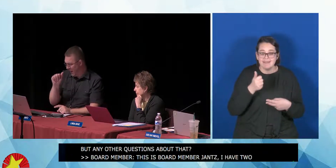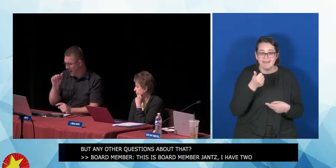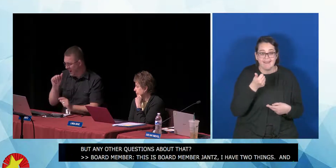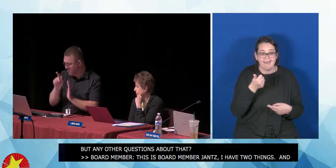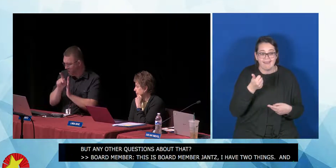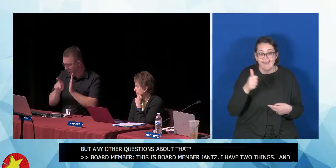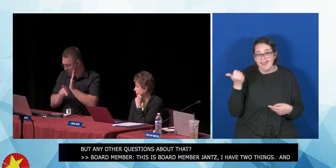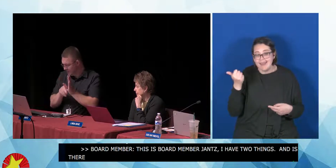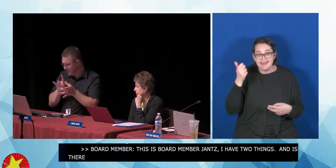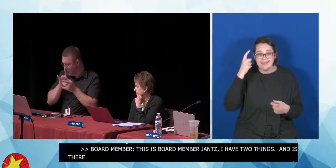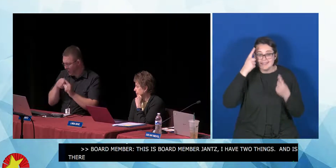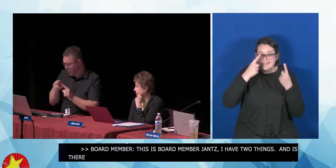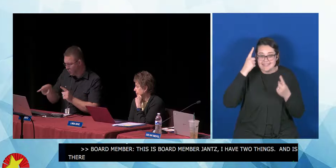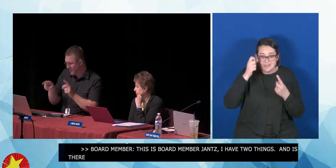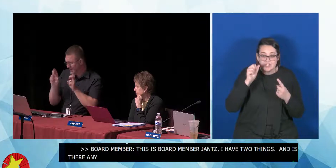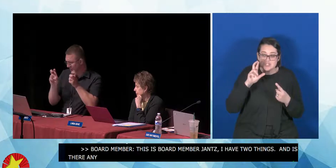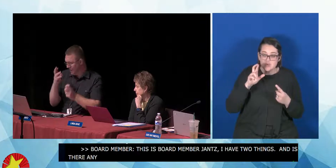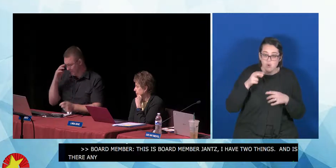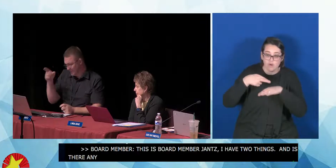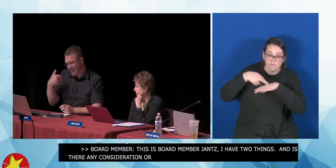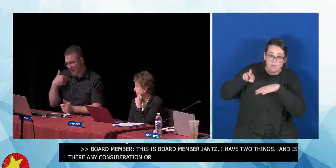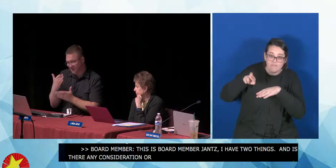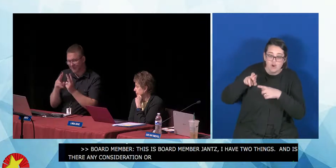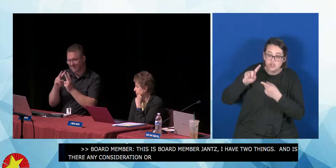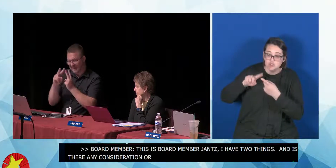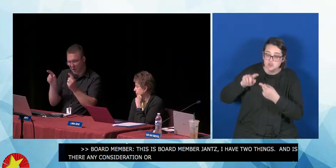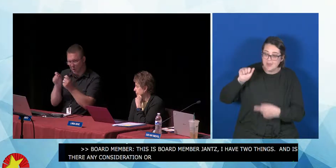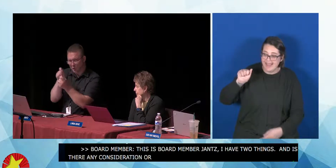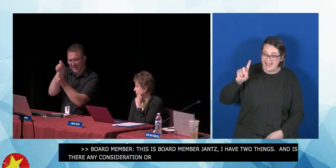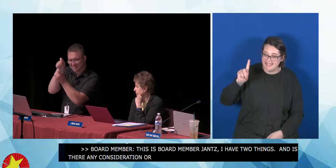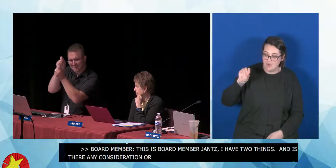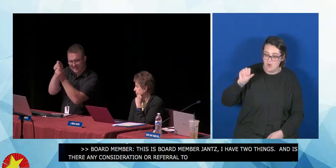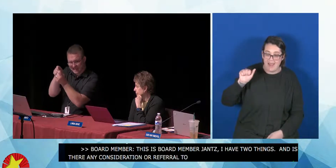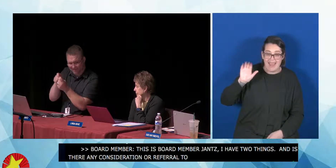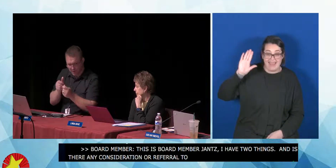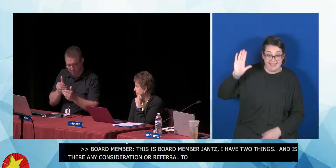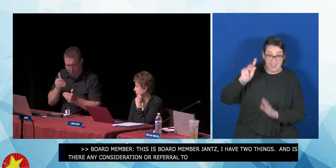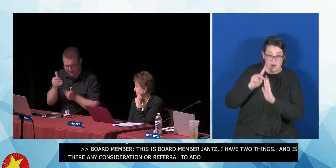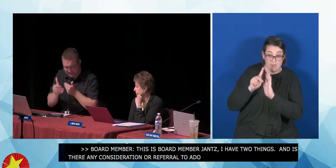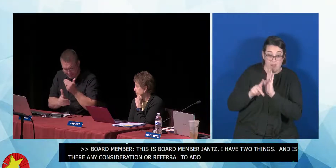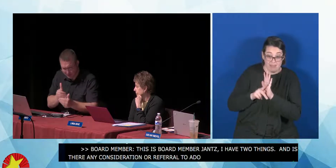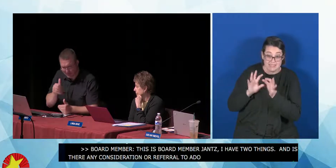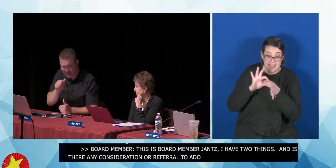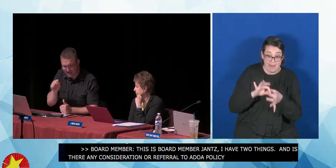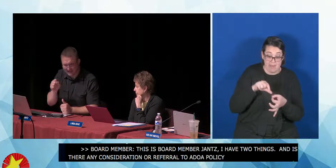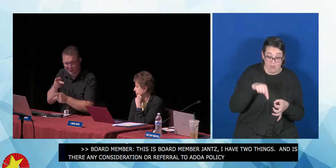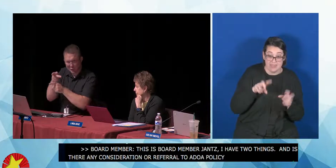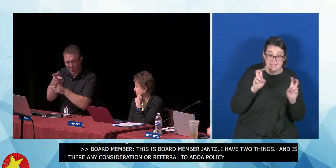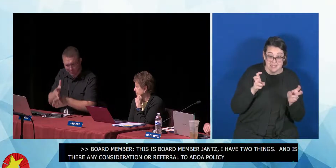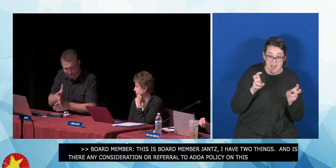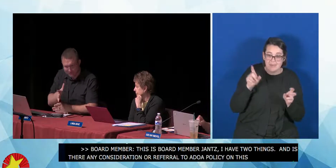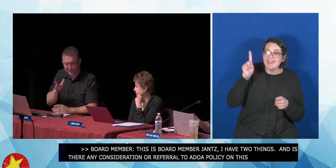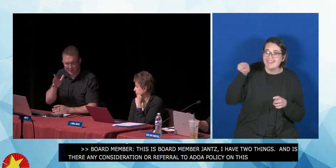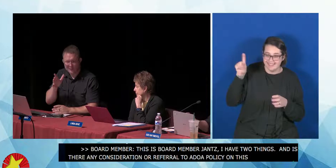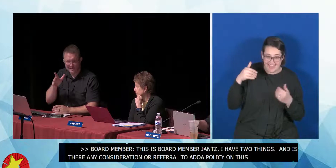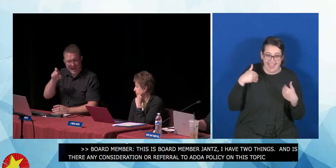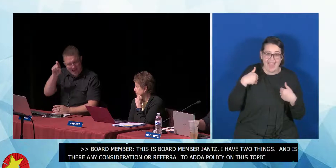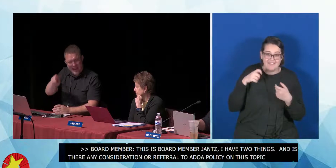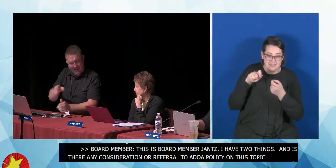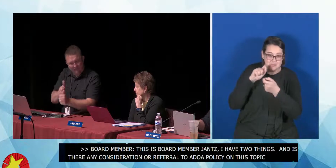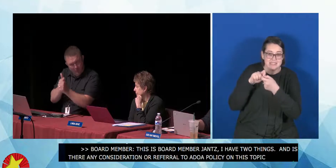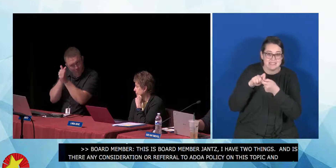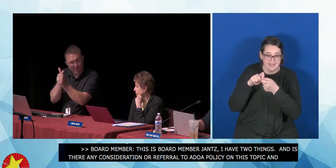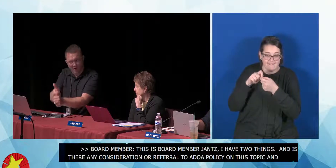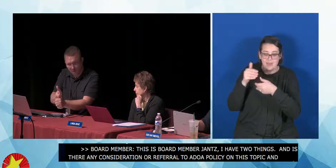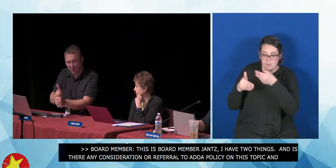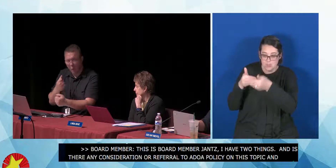or referral to ADOA policy on this topic? They do have some very specific procedures